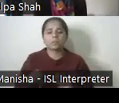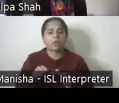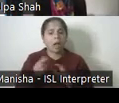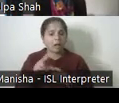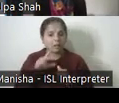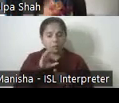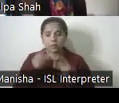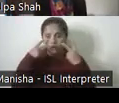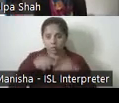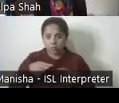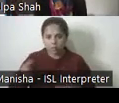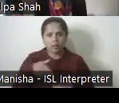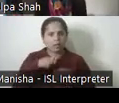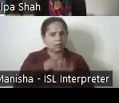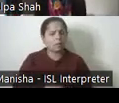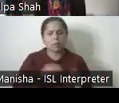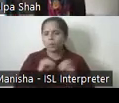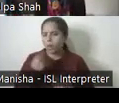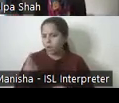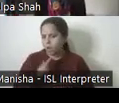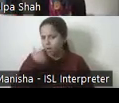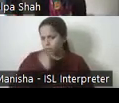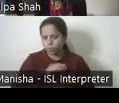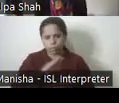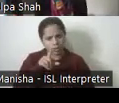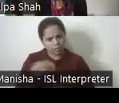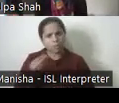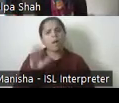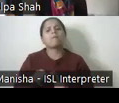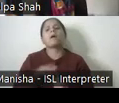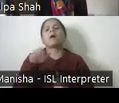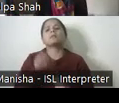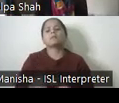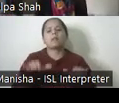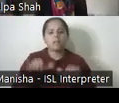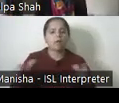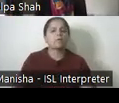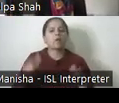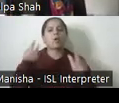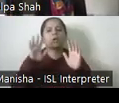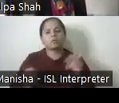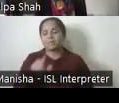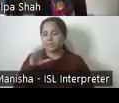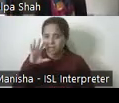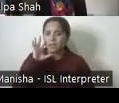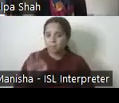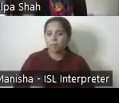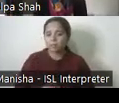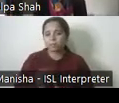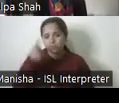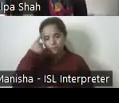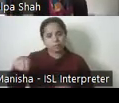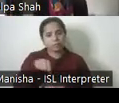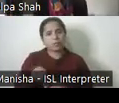usually dependent on wage labor alone. They still have some access to land and forest, and this is really important for their ability